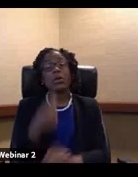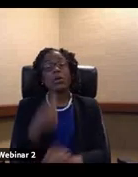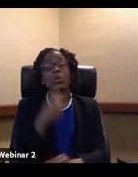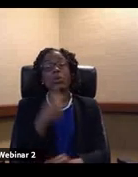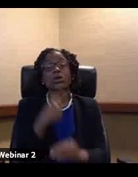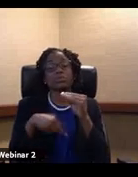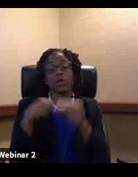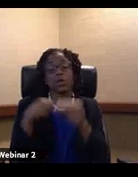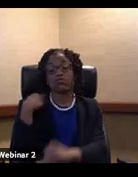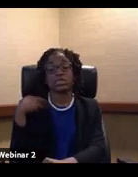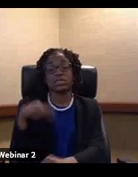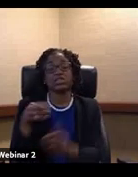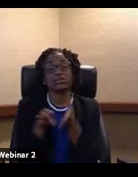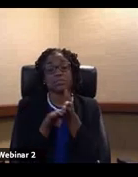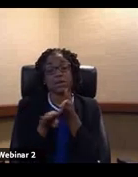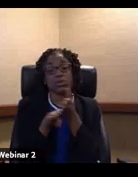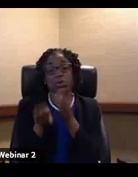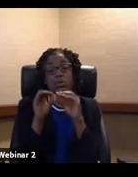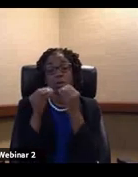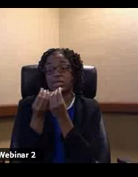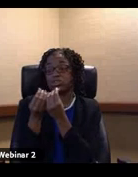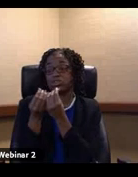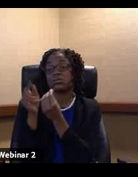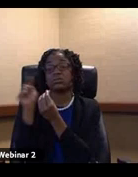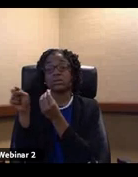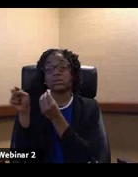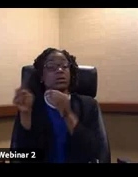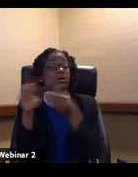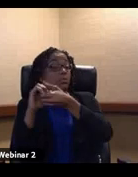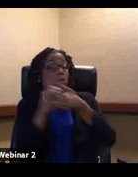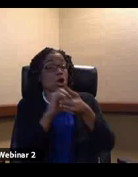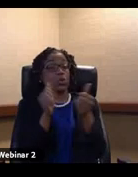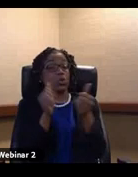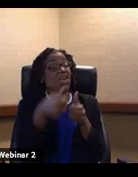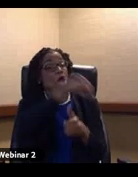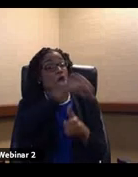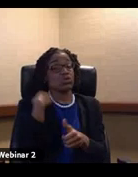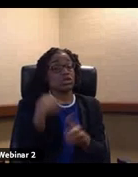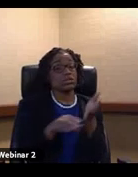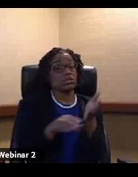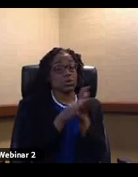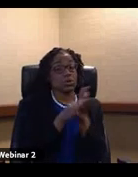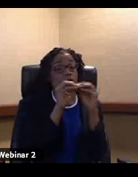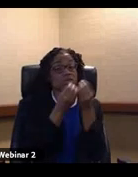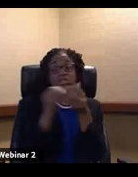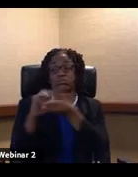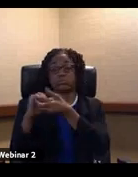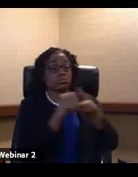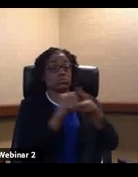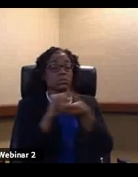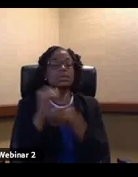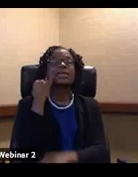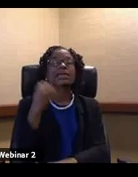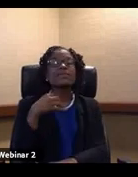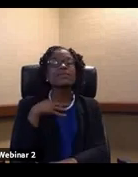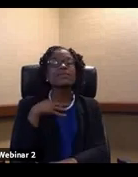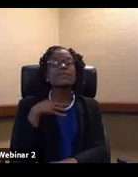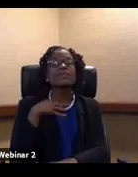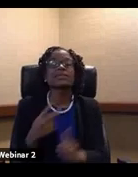I had a question about a religious minority organization partnering with another religious minority organization to enhance services. As long as